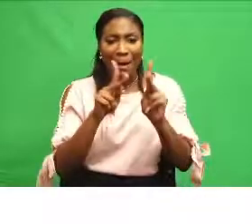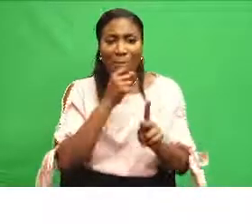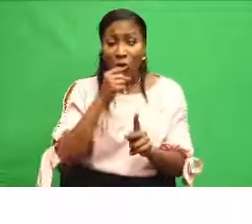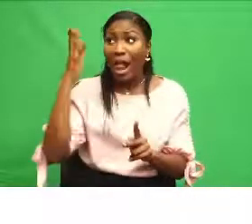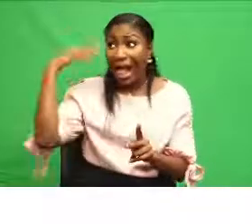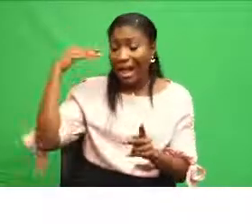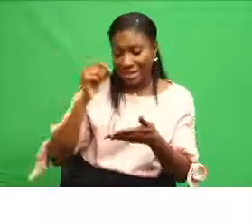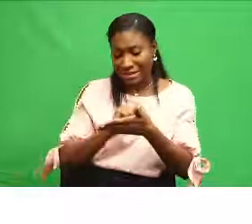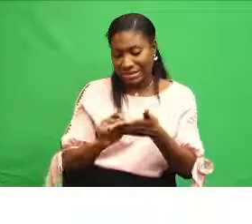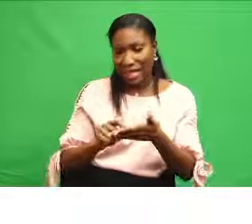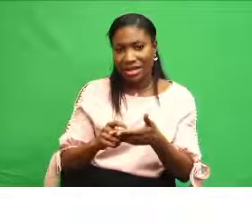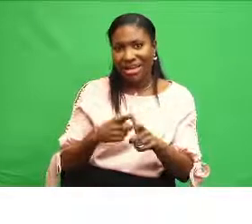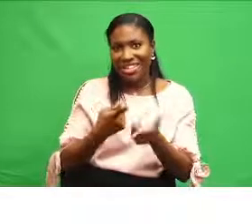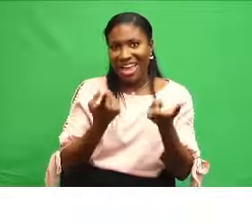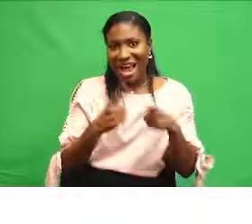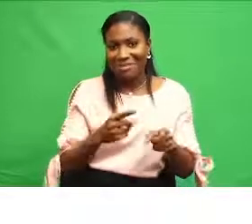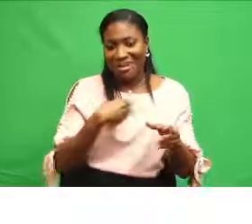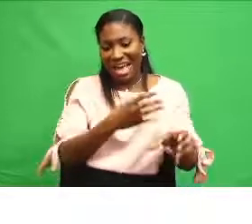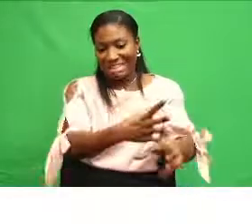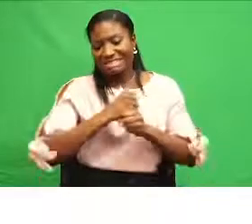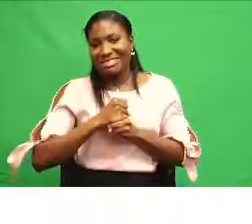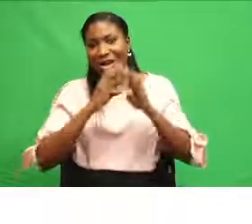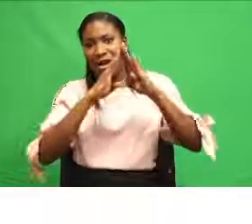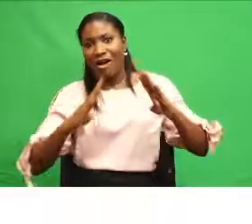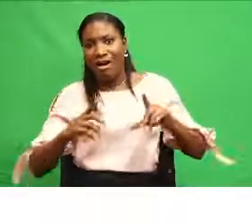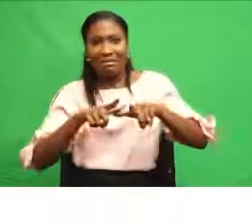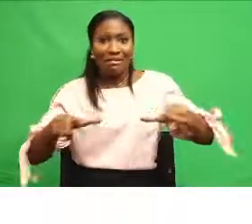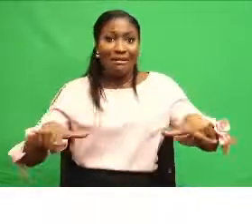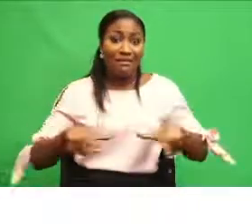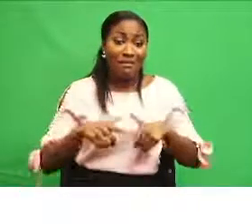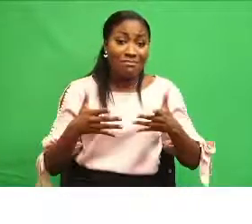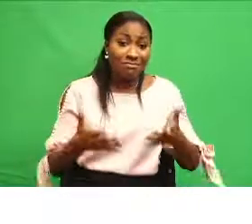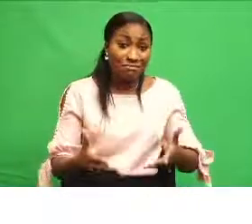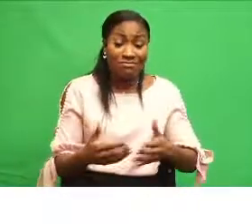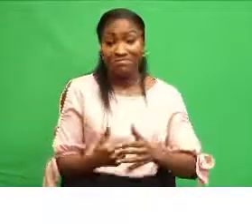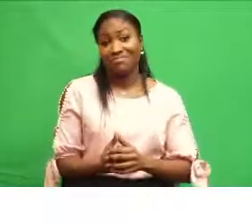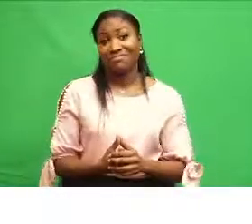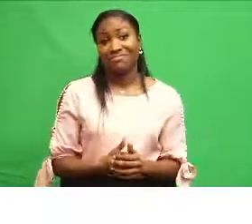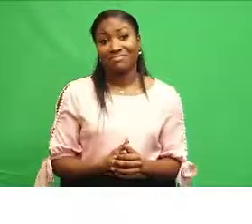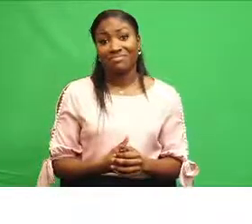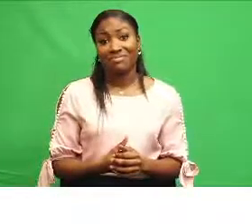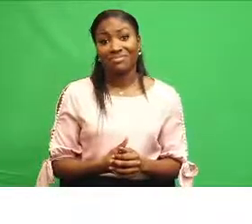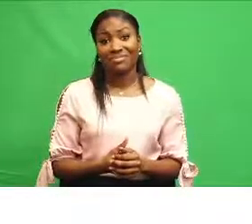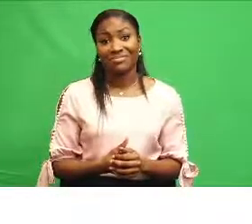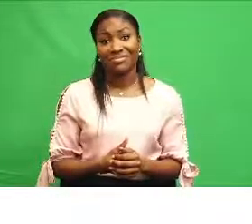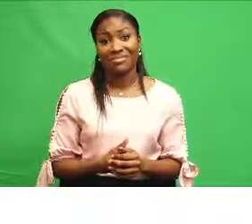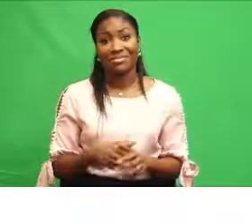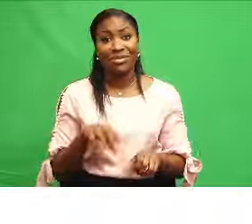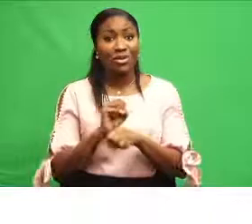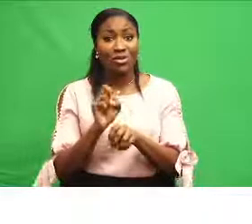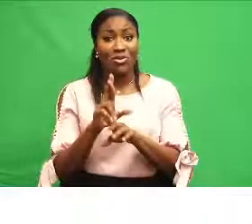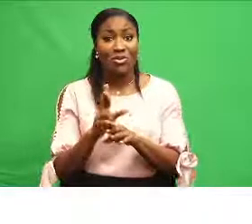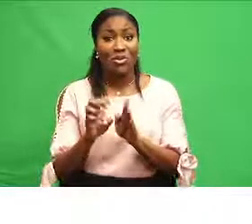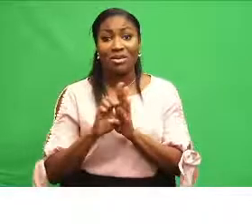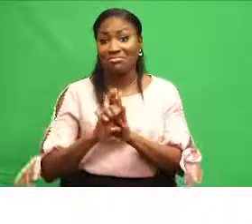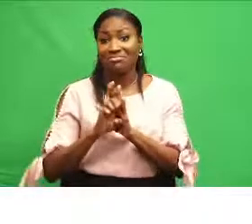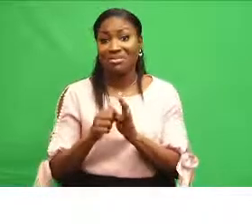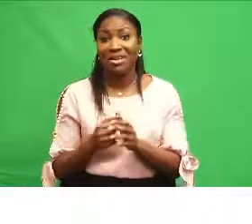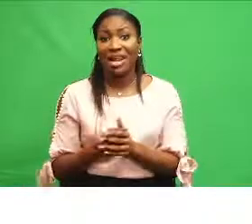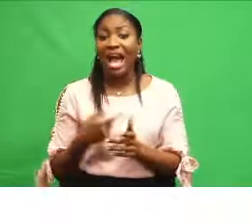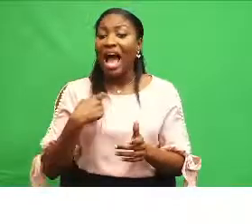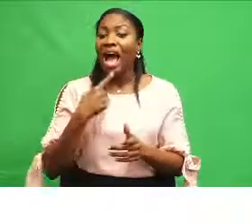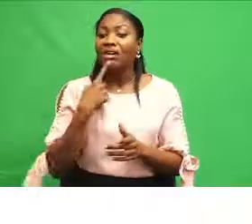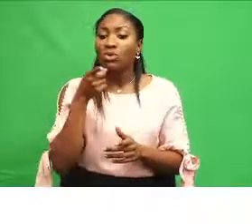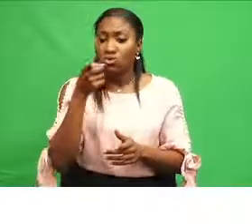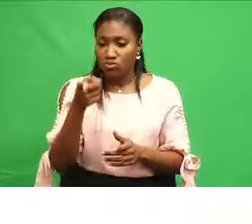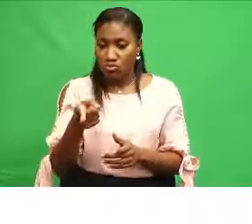the authority provided by a conservatorship, so that somebody may have been assigned to care for an older person and be responsible for